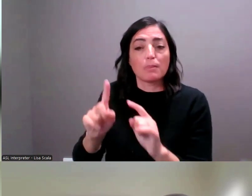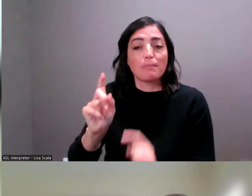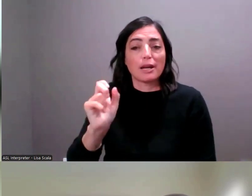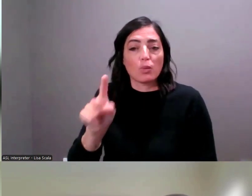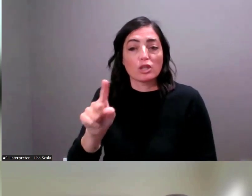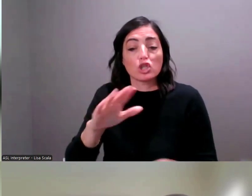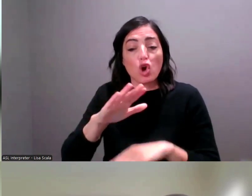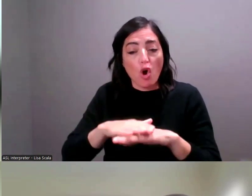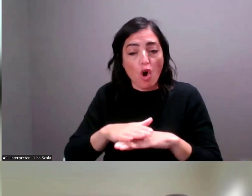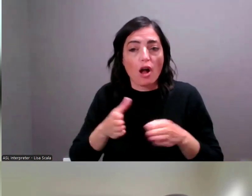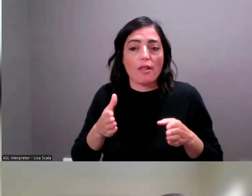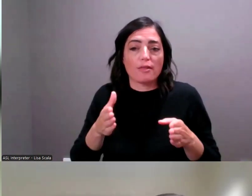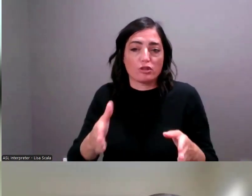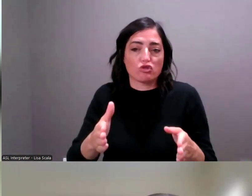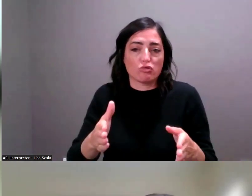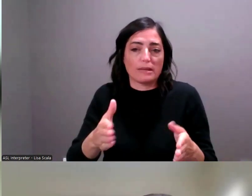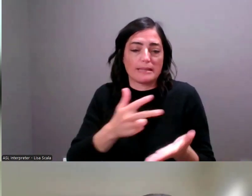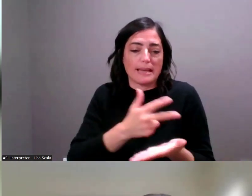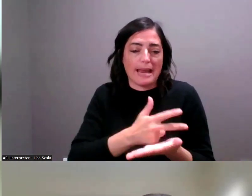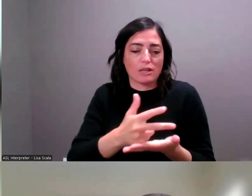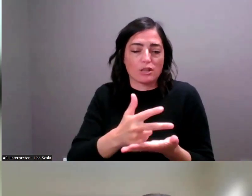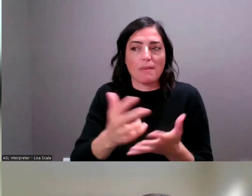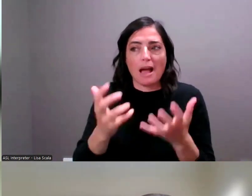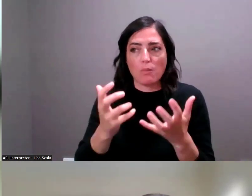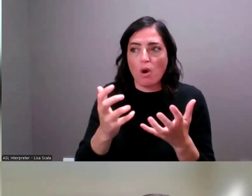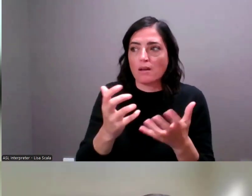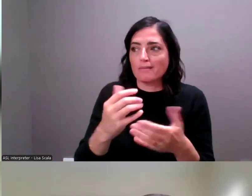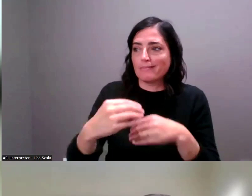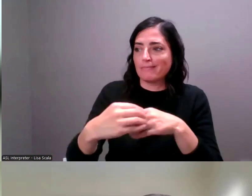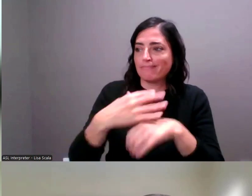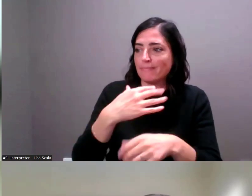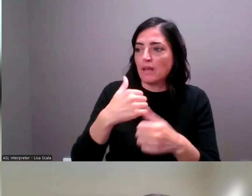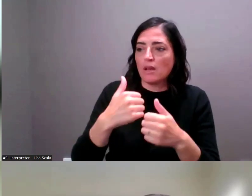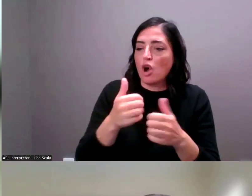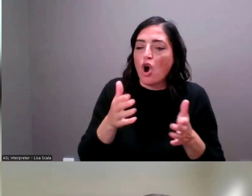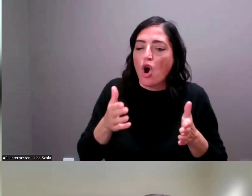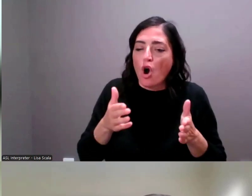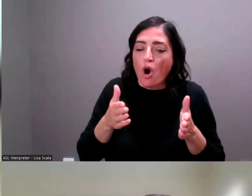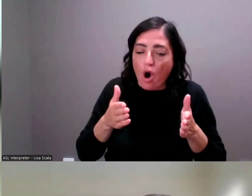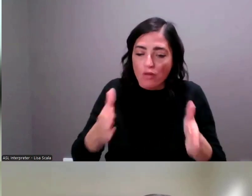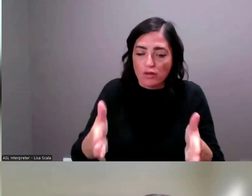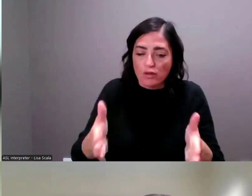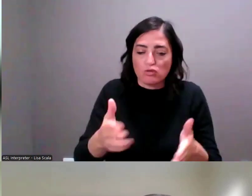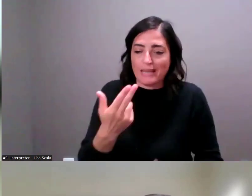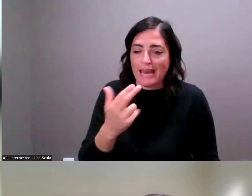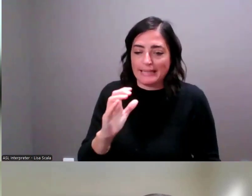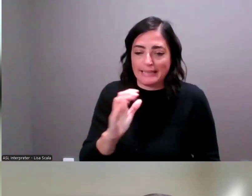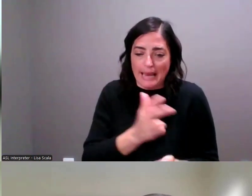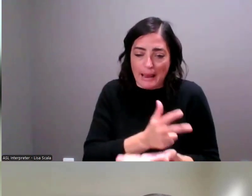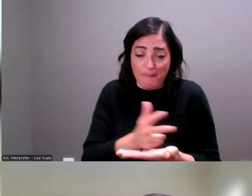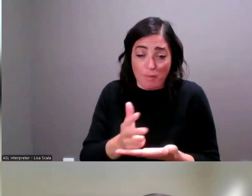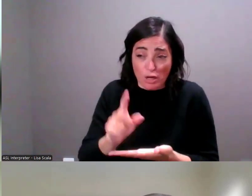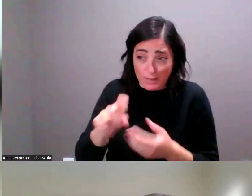on-street spaces. I'm looking for guidance on on-street handicap parking and if we need